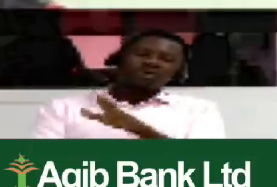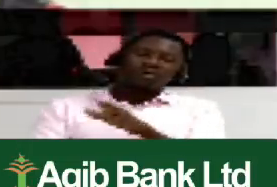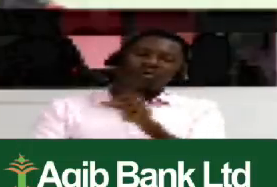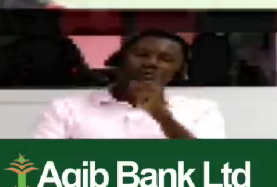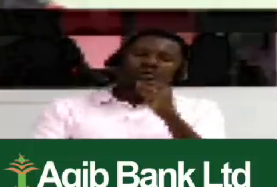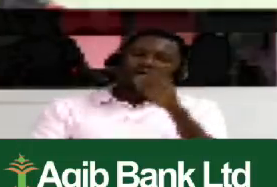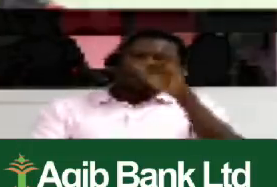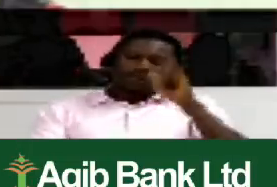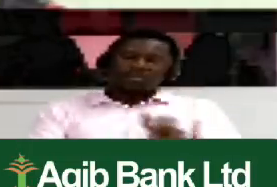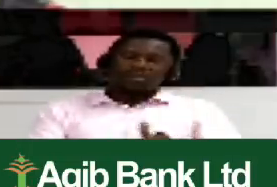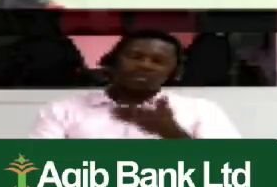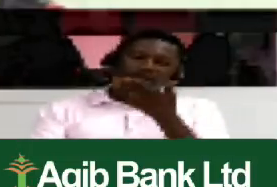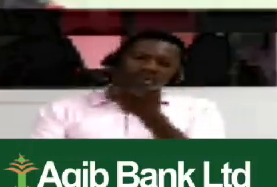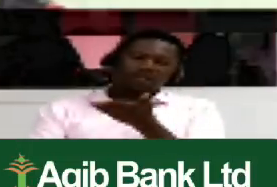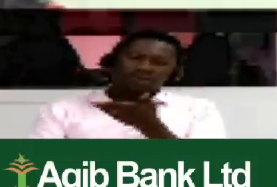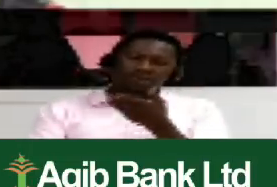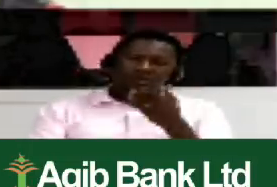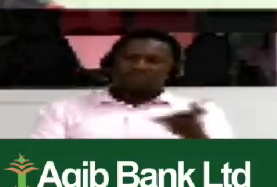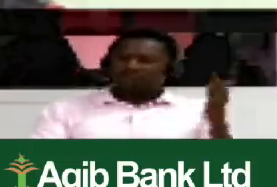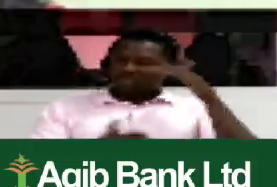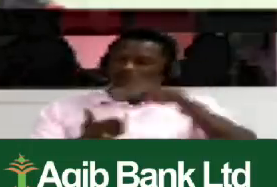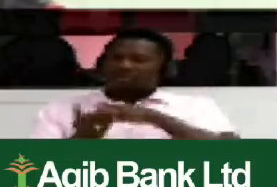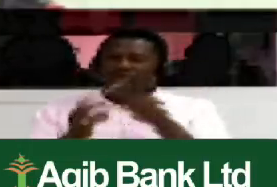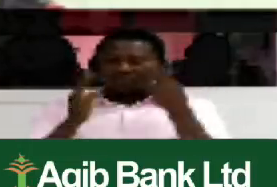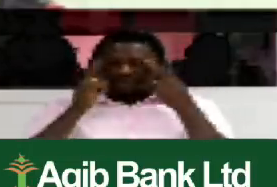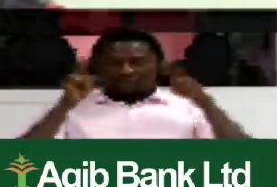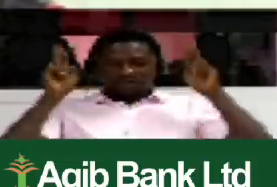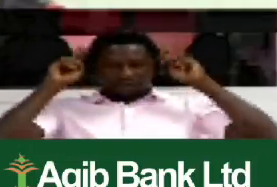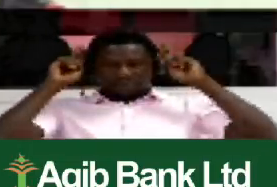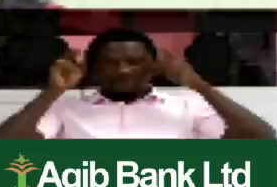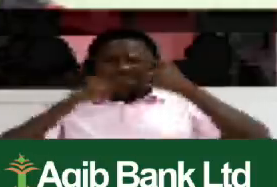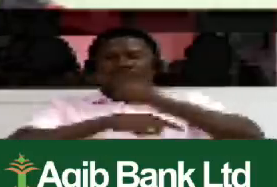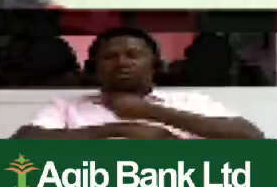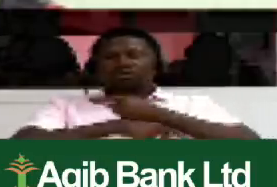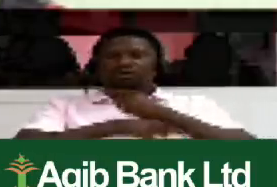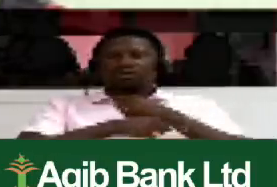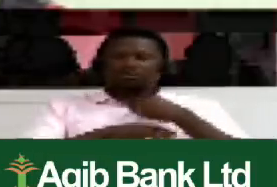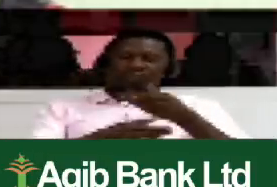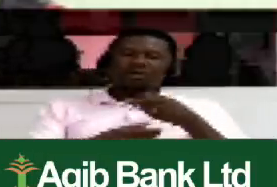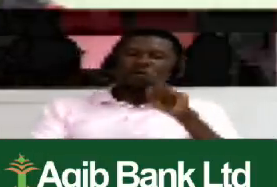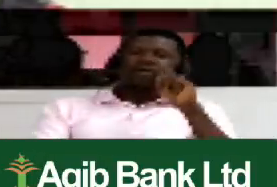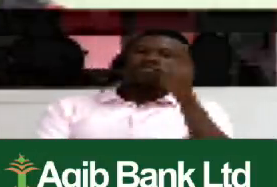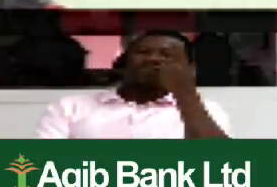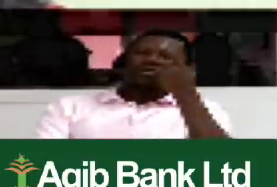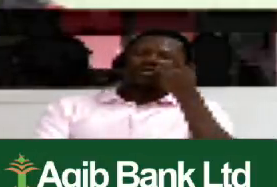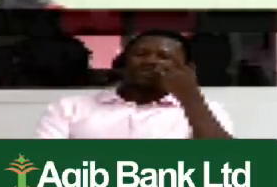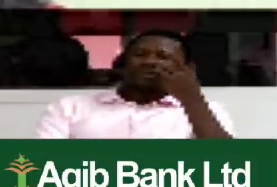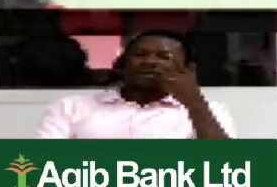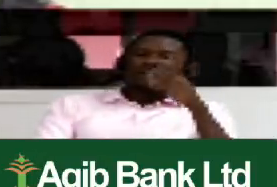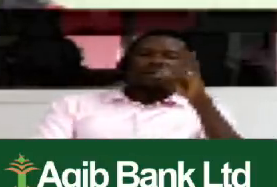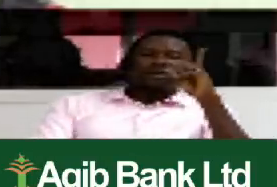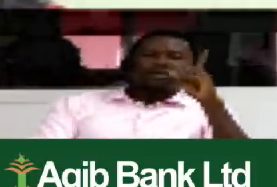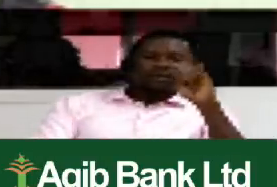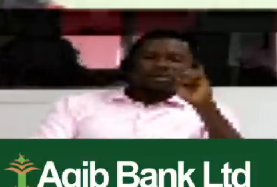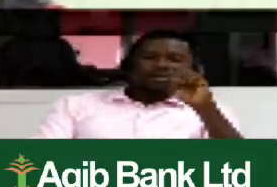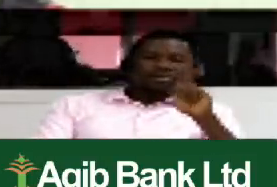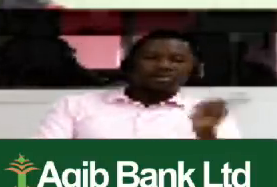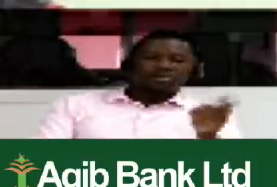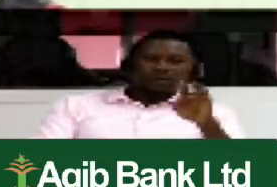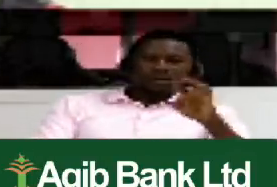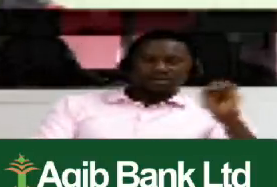I came down to the University of the Gambia to pursue my first degree in education, where I did